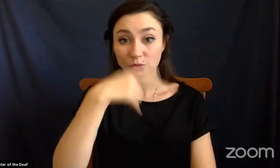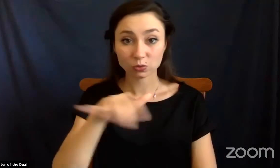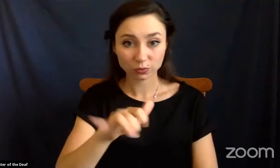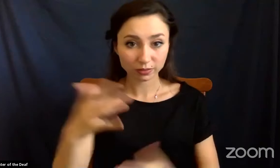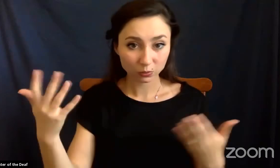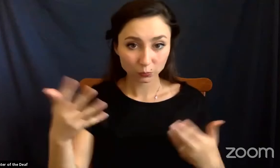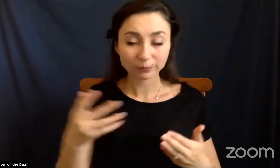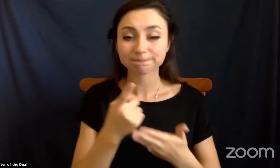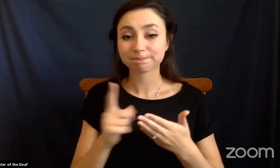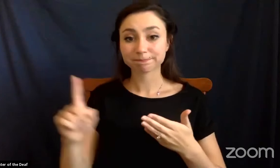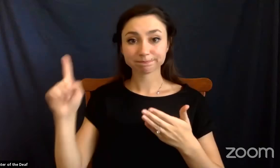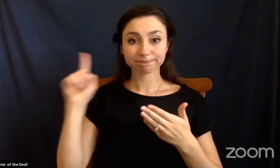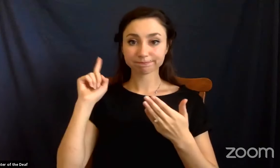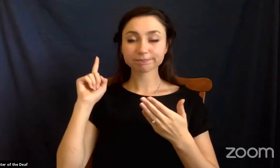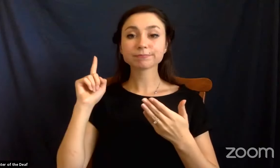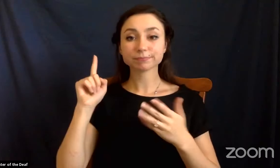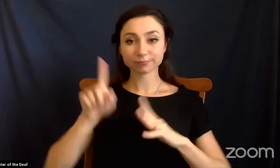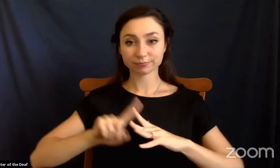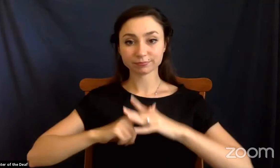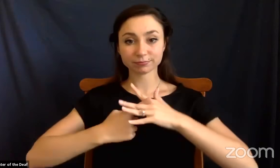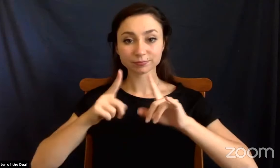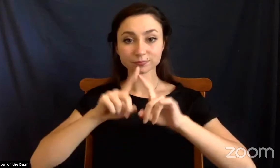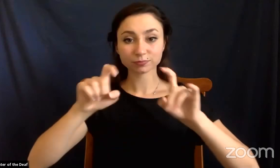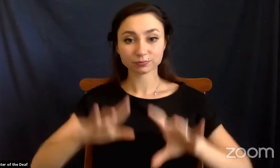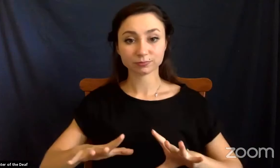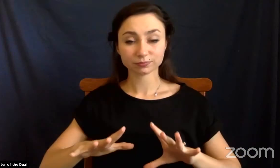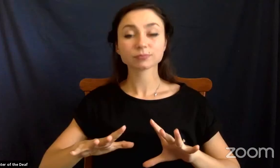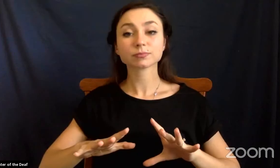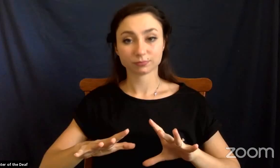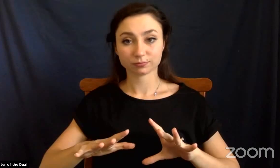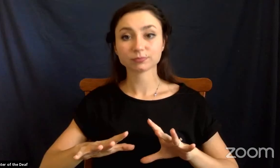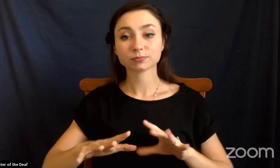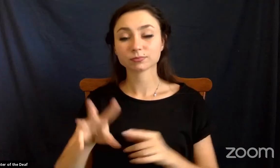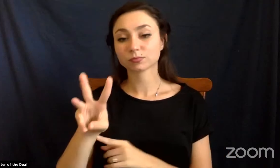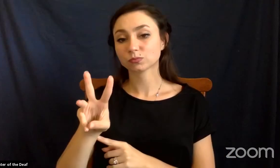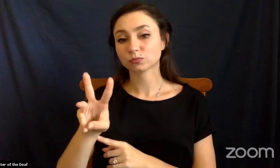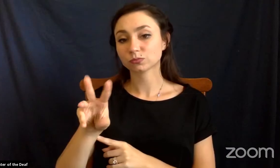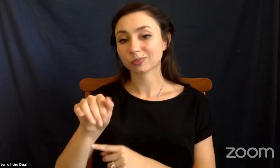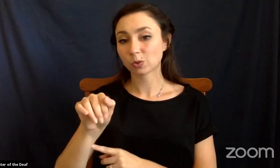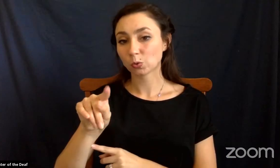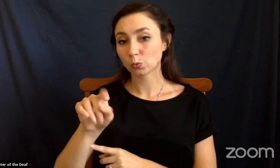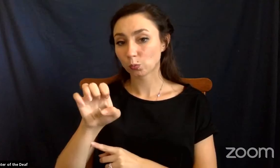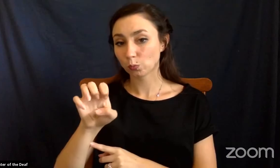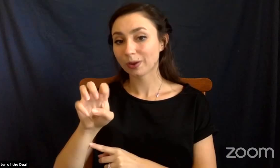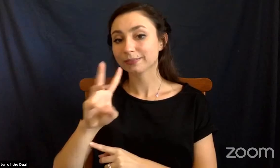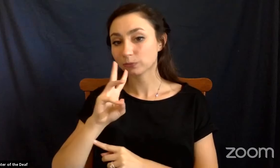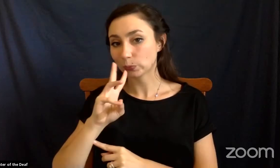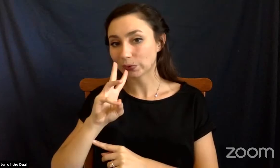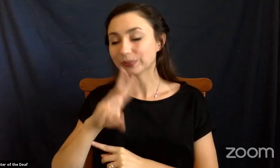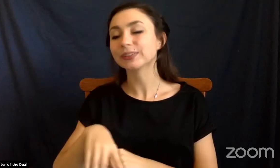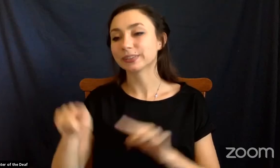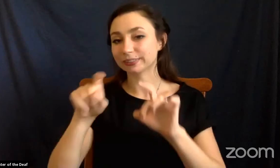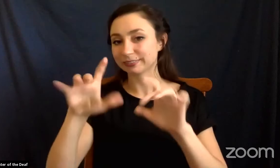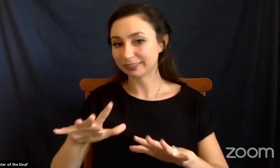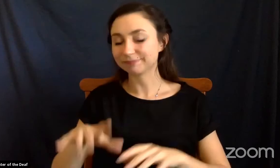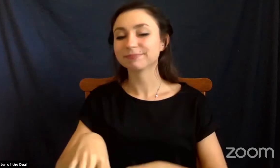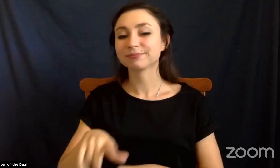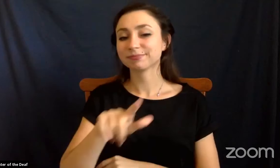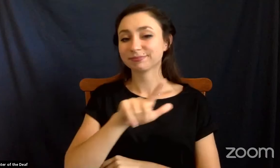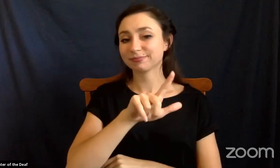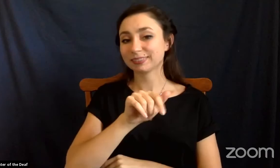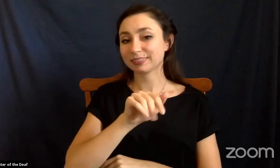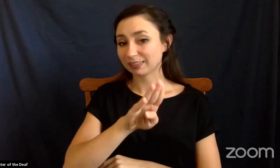week, we began that testing with wastewater testing. Our labs found traces